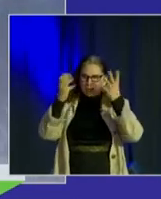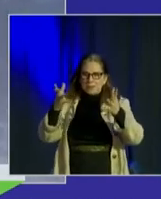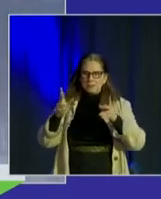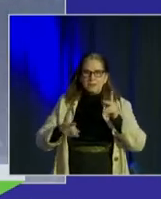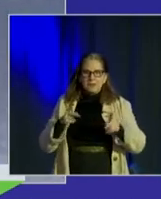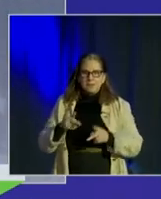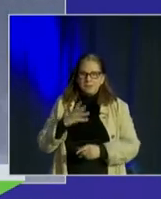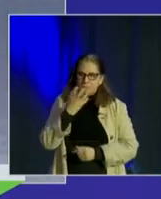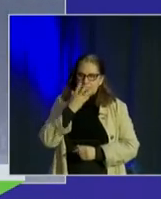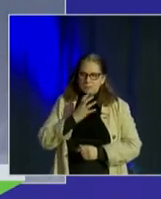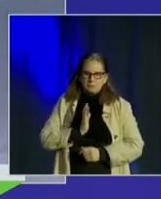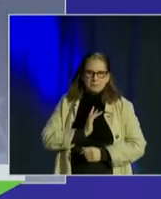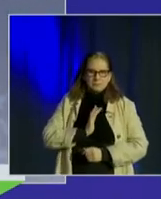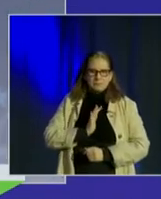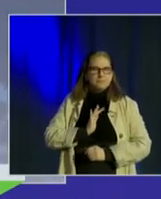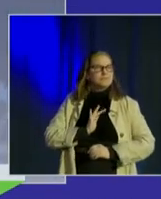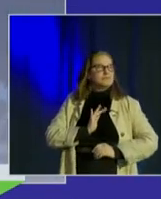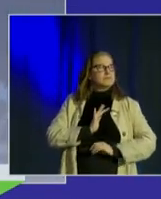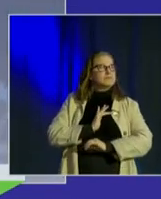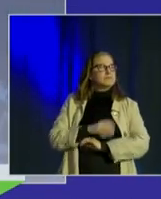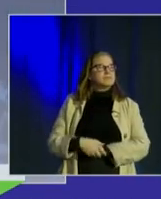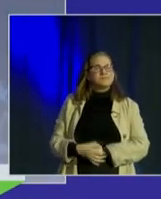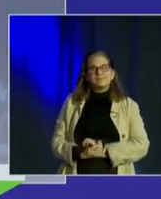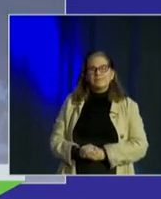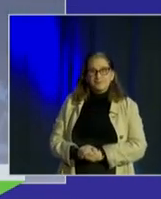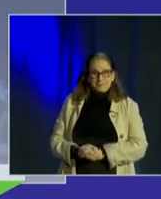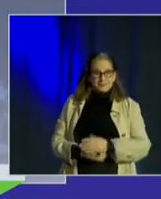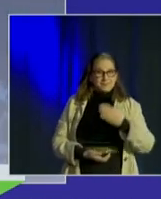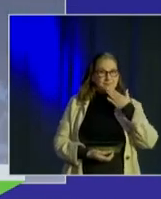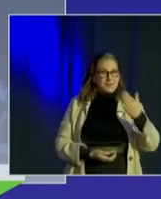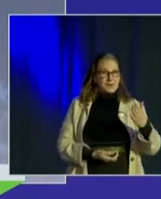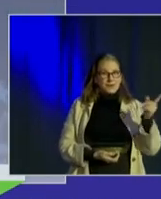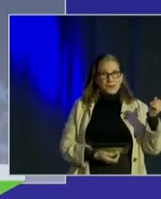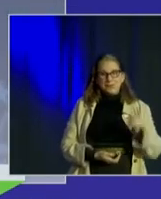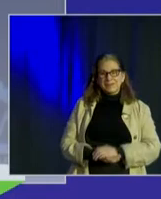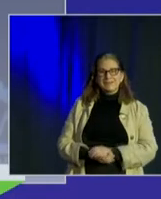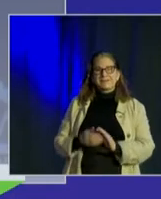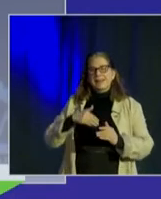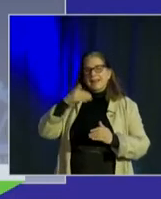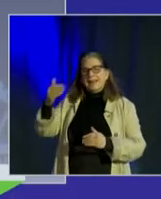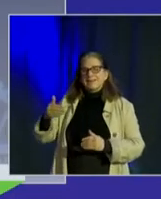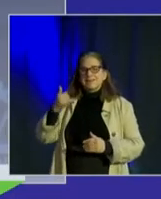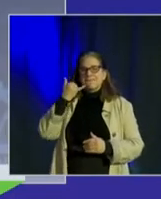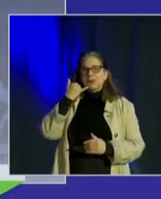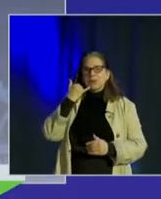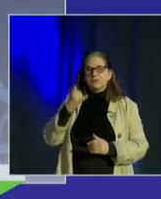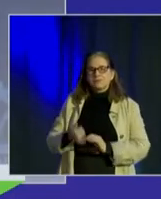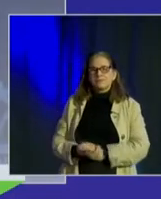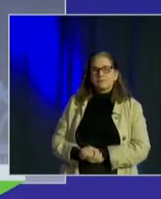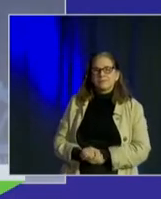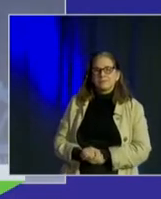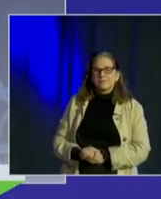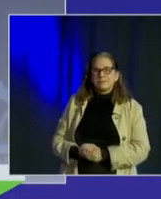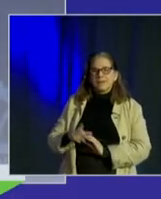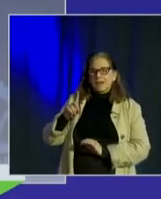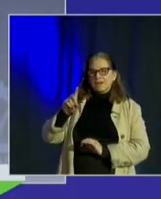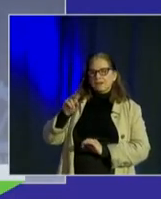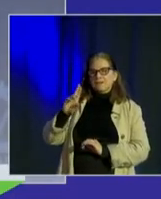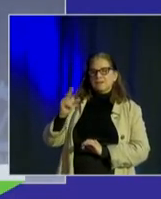Thank you, Deputy Mayor. We're going to go to our next phone question. This is from Douglas in Ward 4. Douglas, your line is